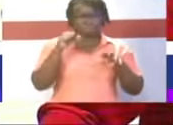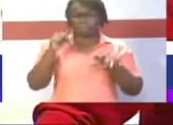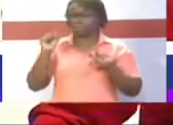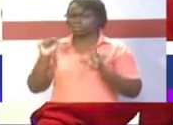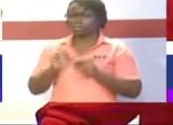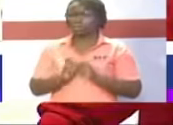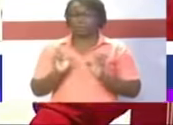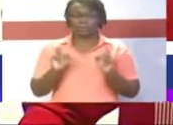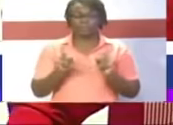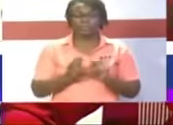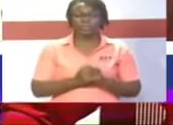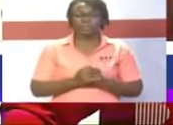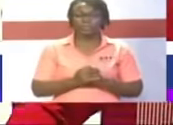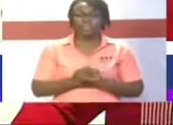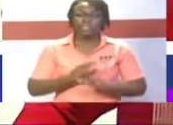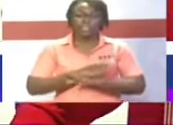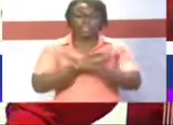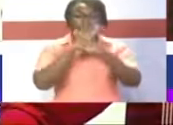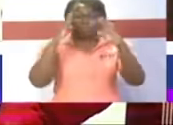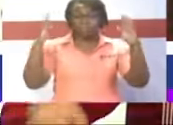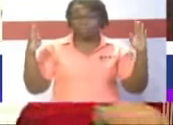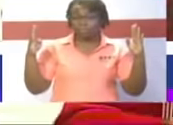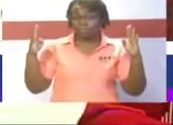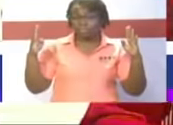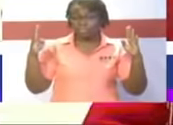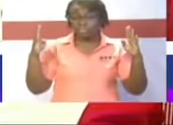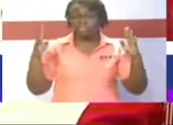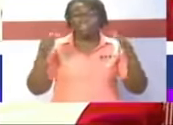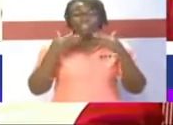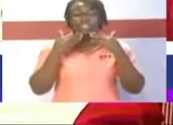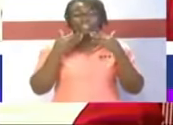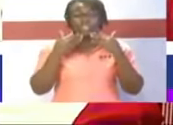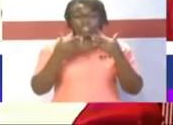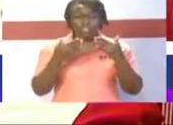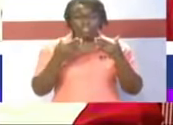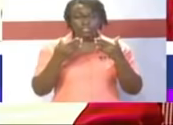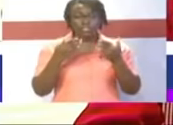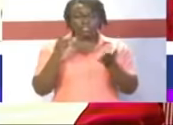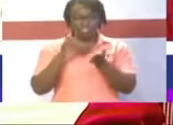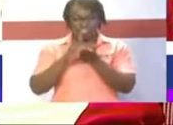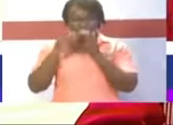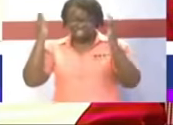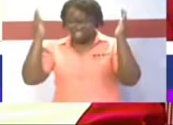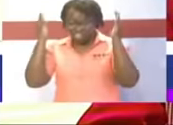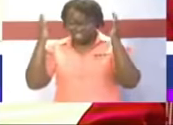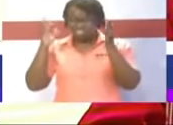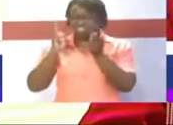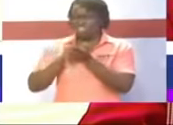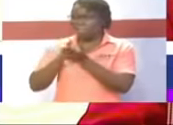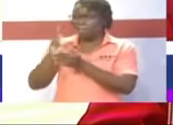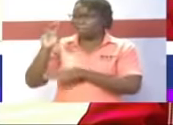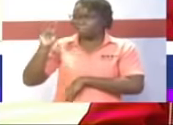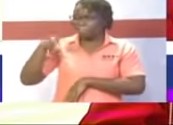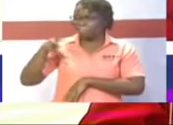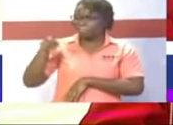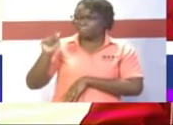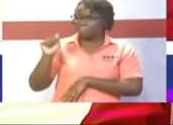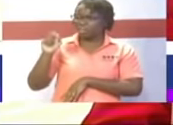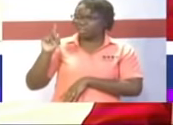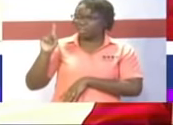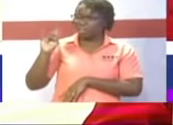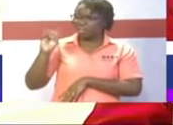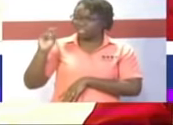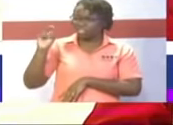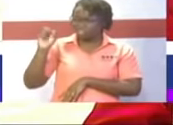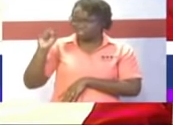Okay. Good morning, Mr. Alexander. Thank you. Good morning to Dr. Hines, Dr. Parkinson, members of the